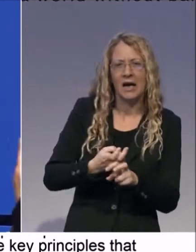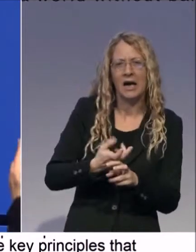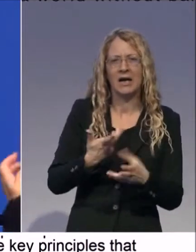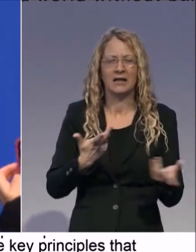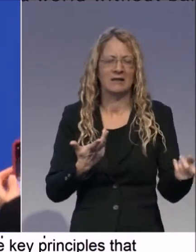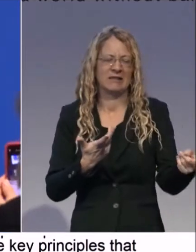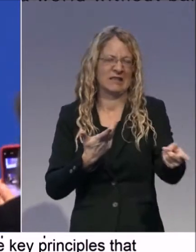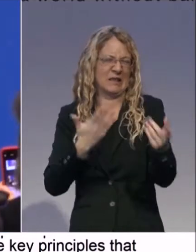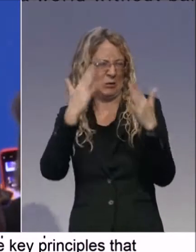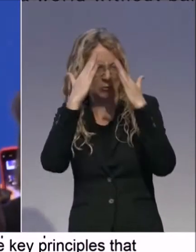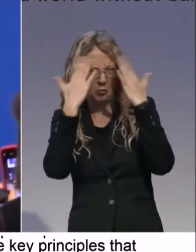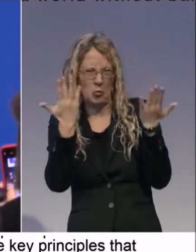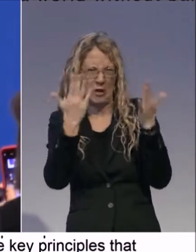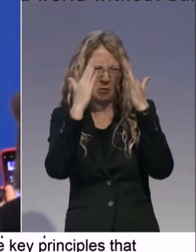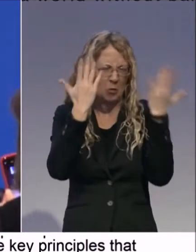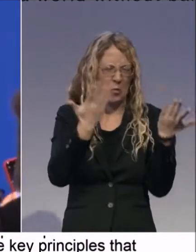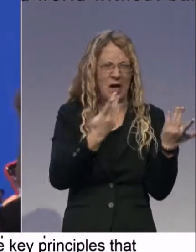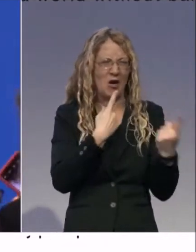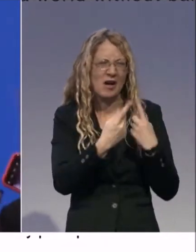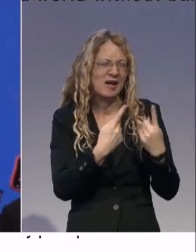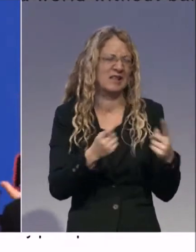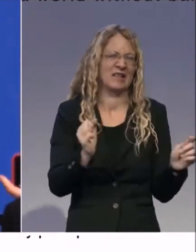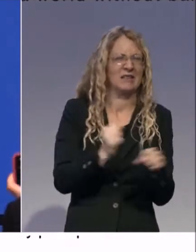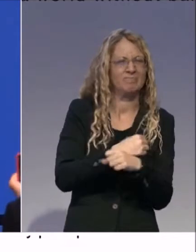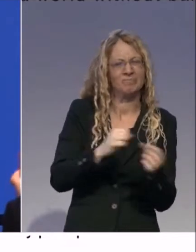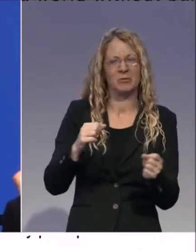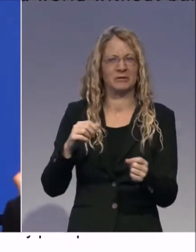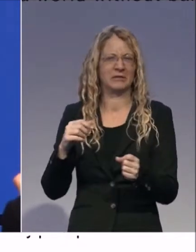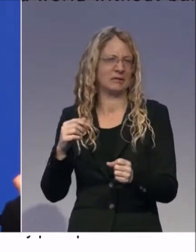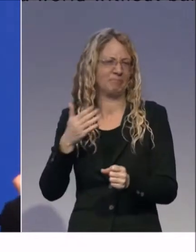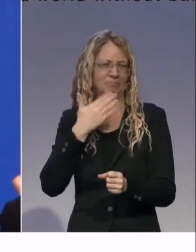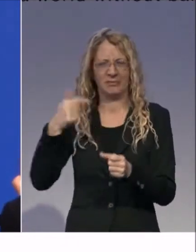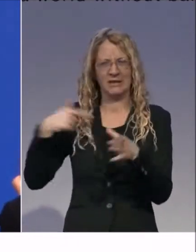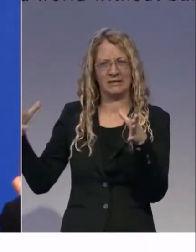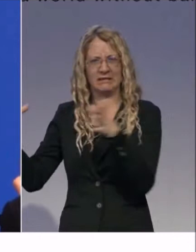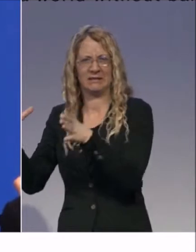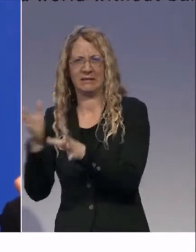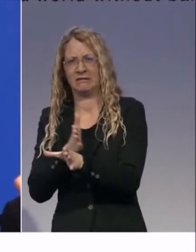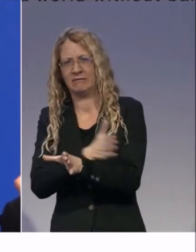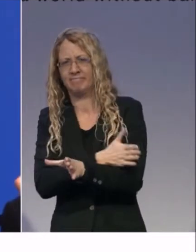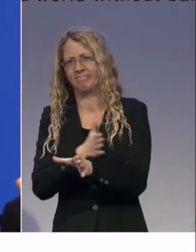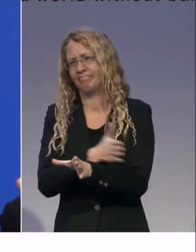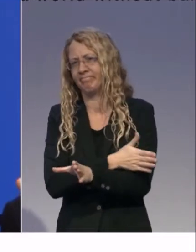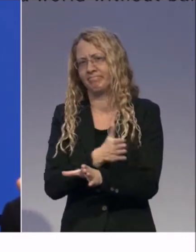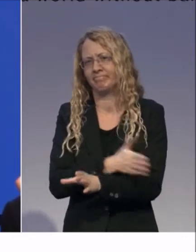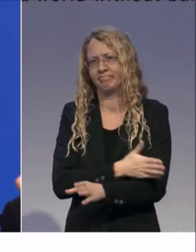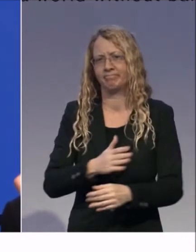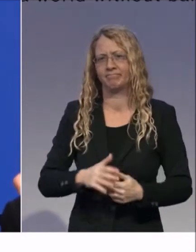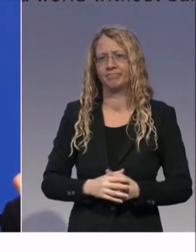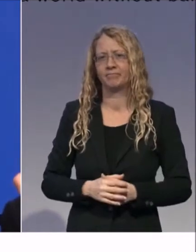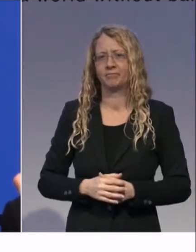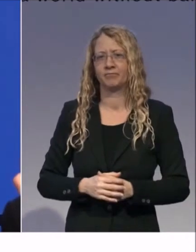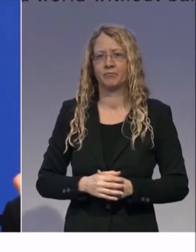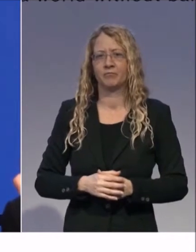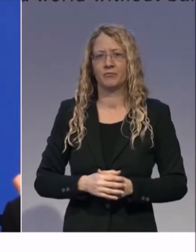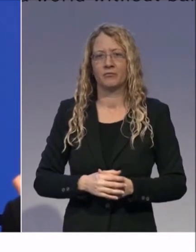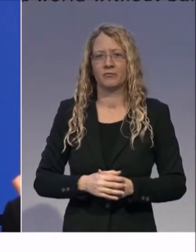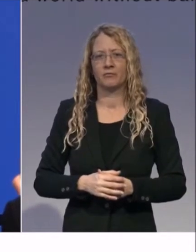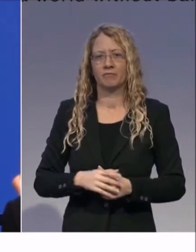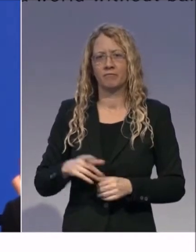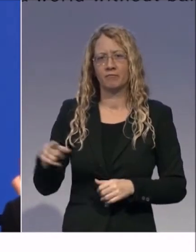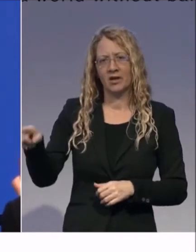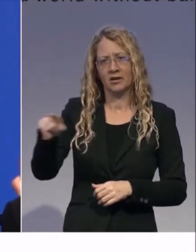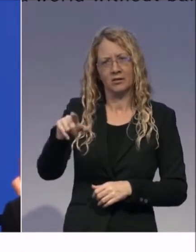discussing. But I feel that rather, they should create opportunities for persons